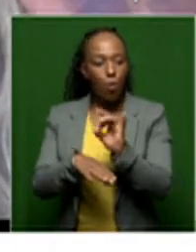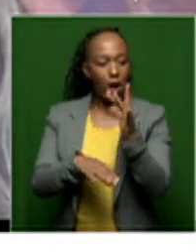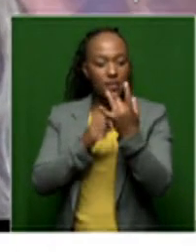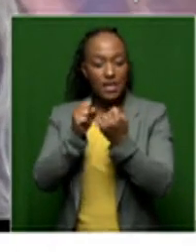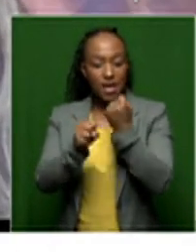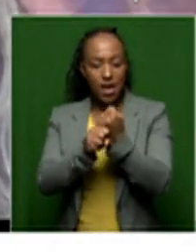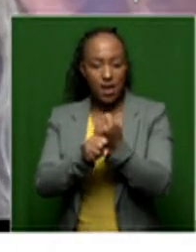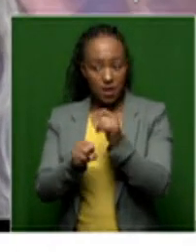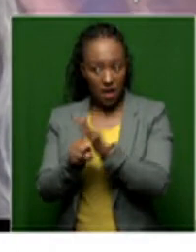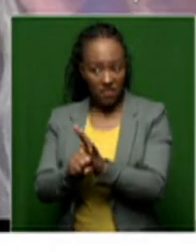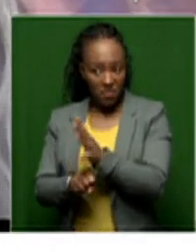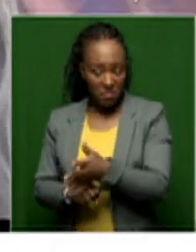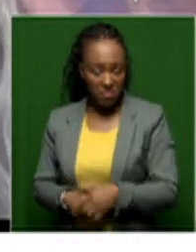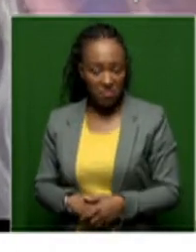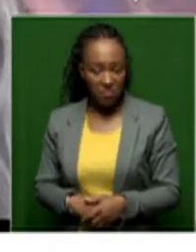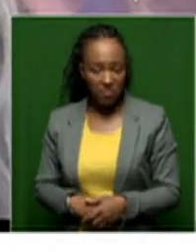every year?